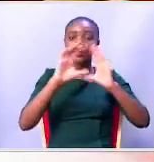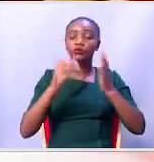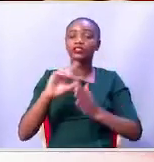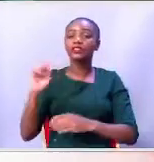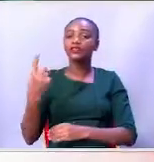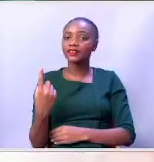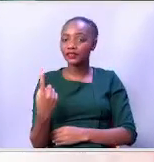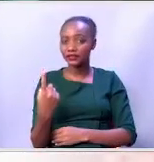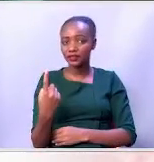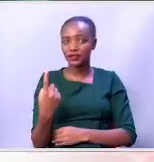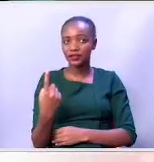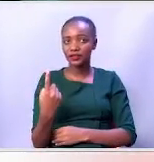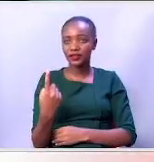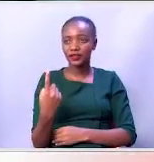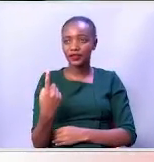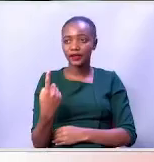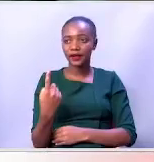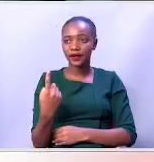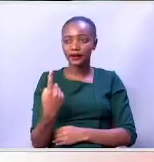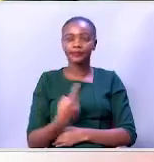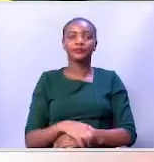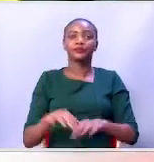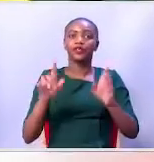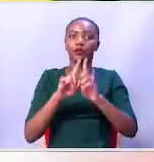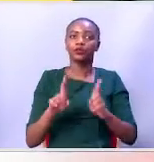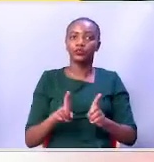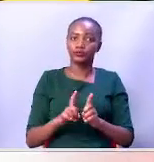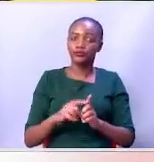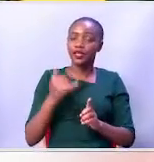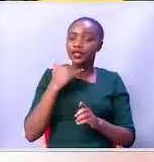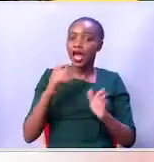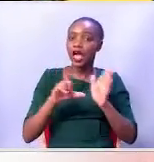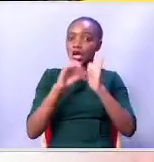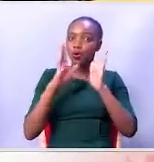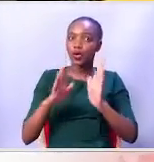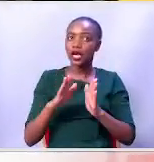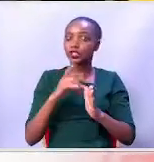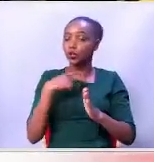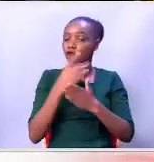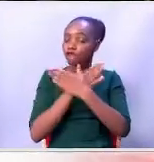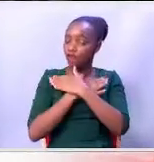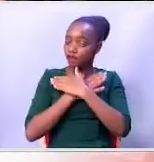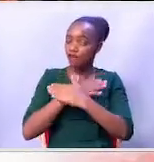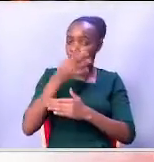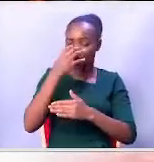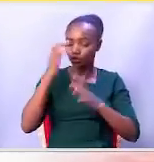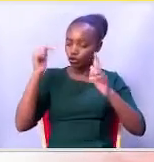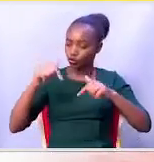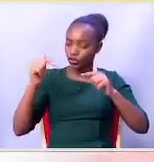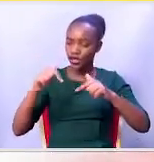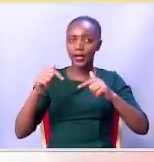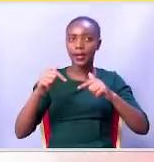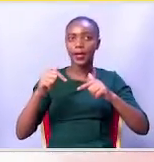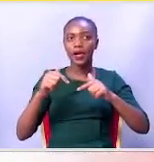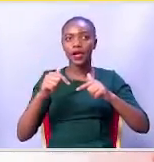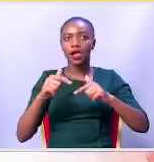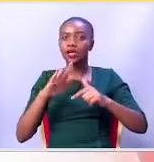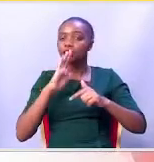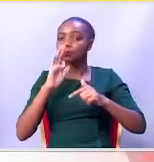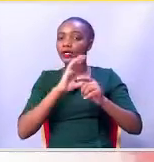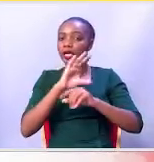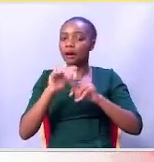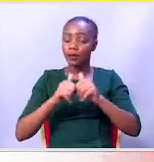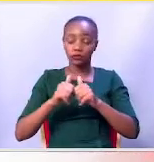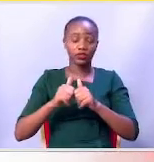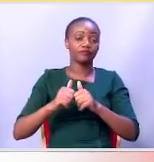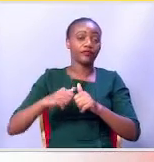purposes. Meanwhile, young lawyers affiliated to Deputy President William Ruto have today poked holes on the political party's